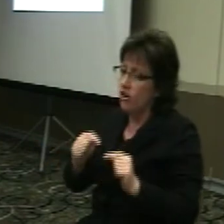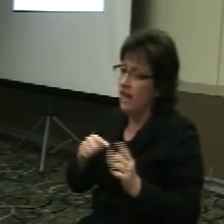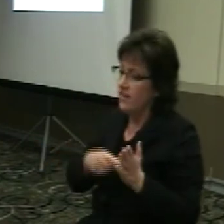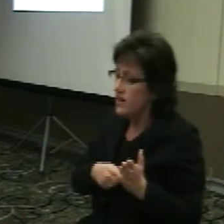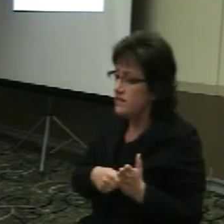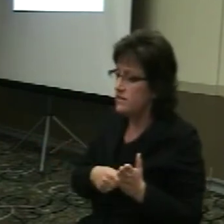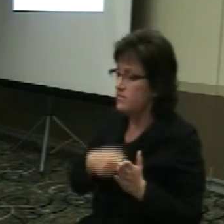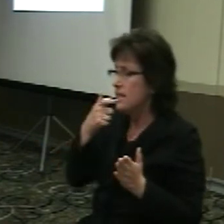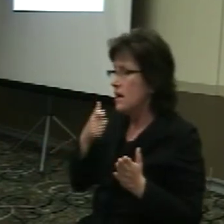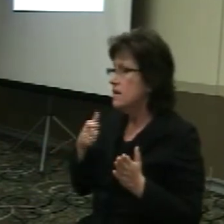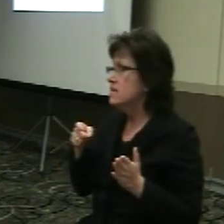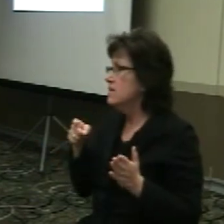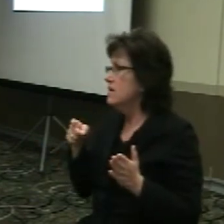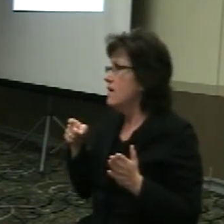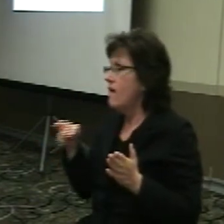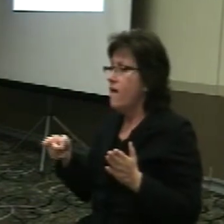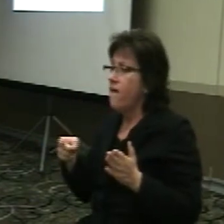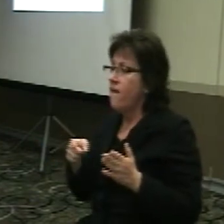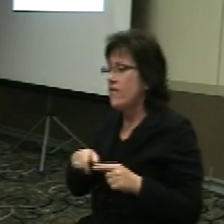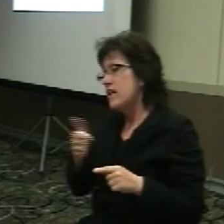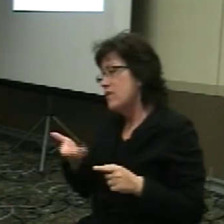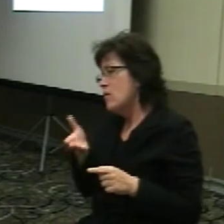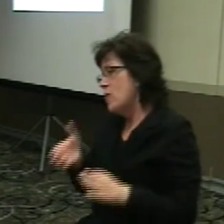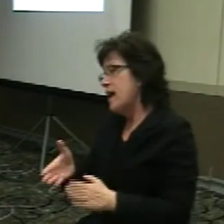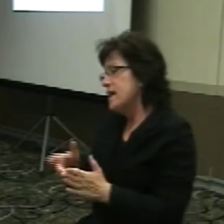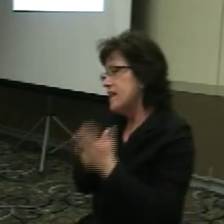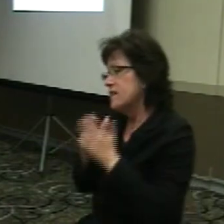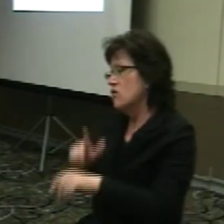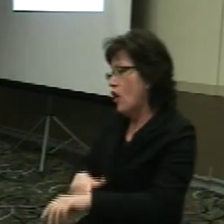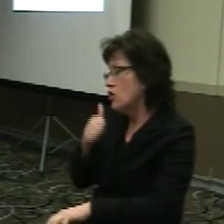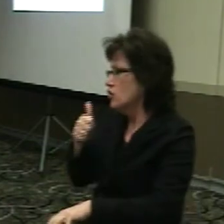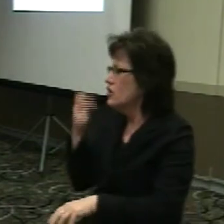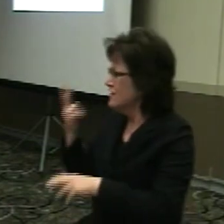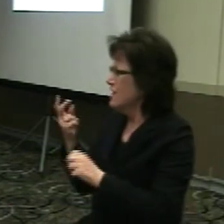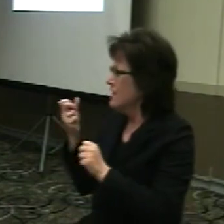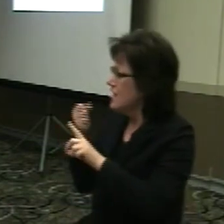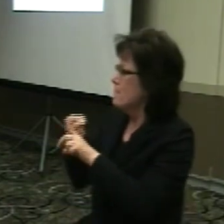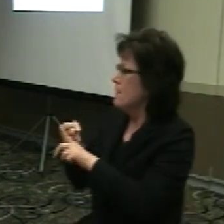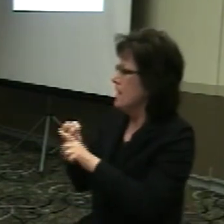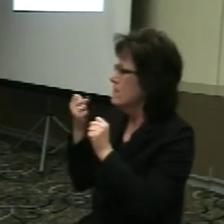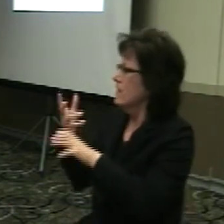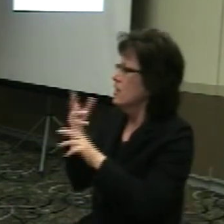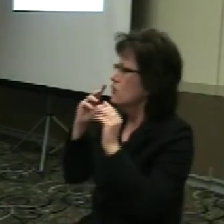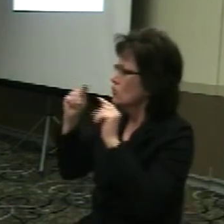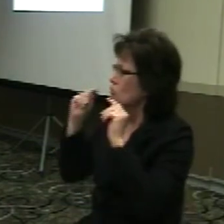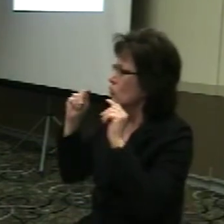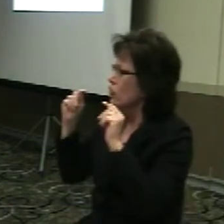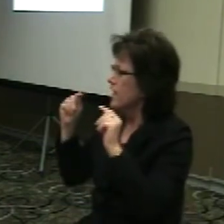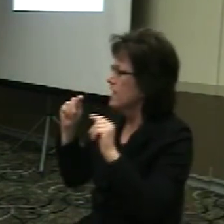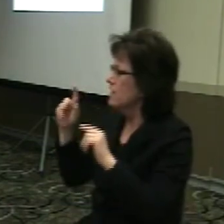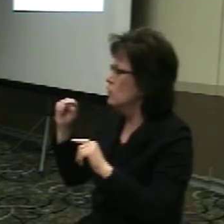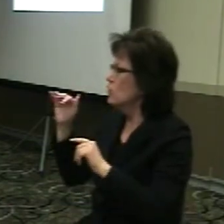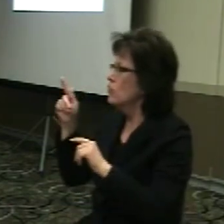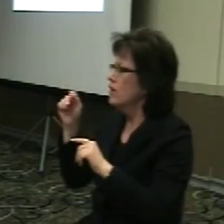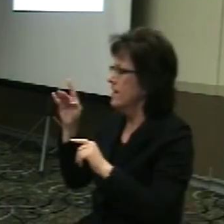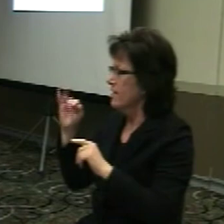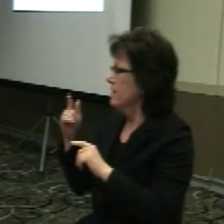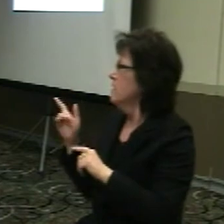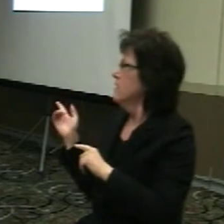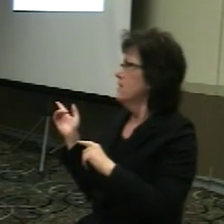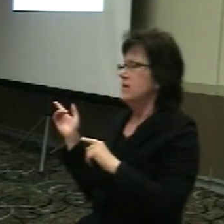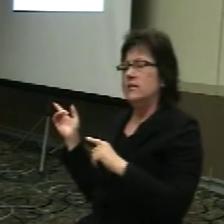because that's going to take longer to see the effects of any tutoring on their knowledge base. All right. So the question is,